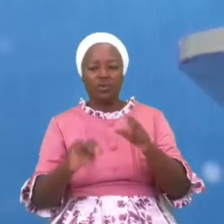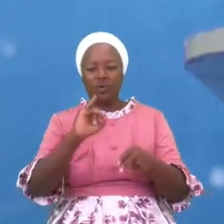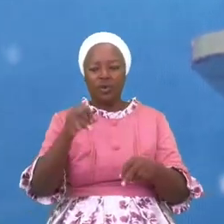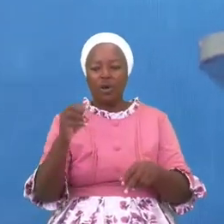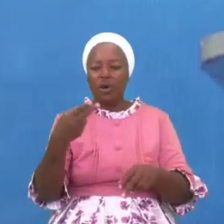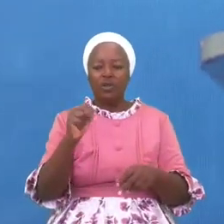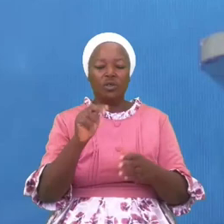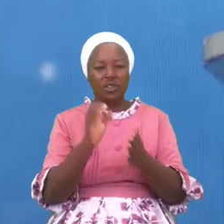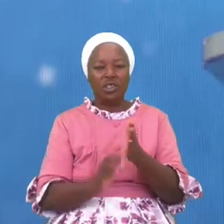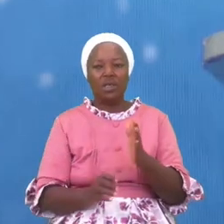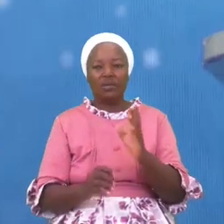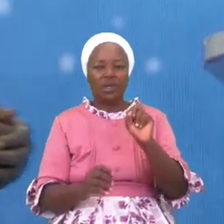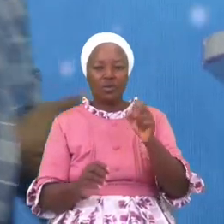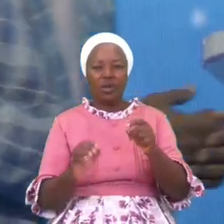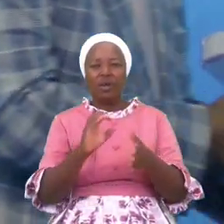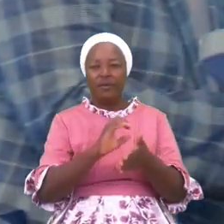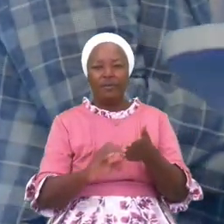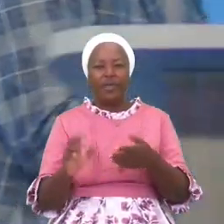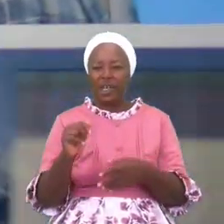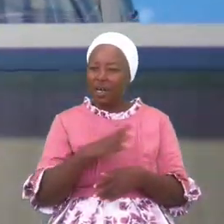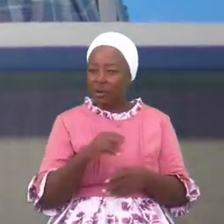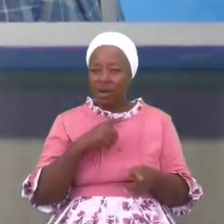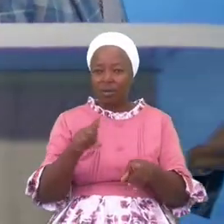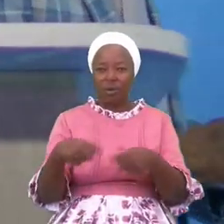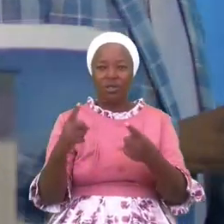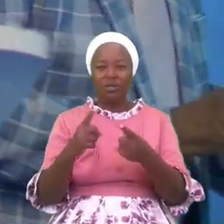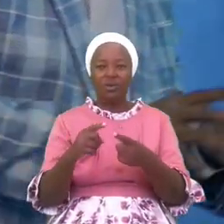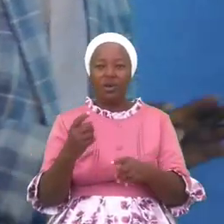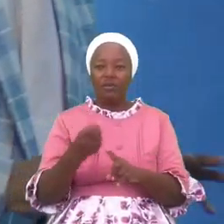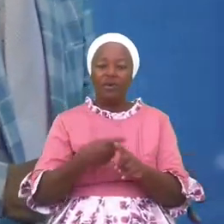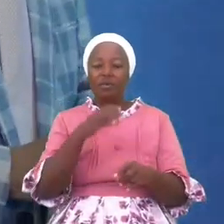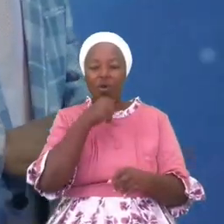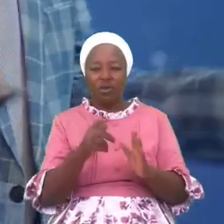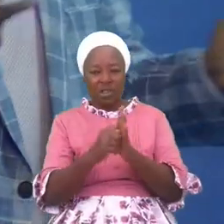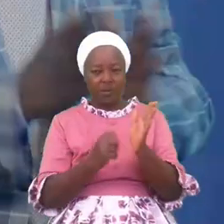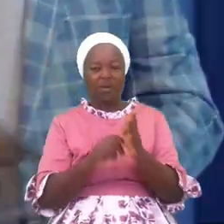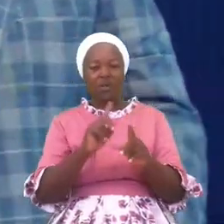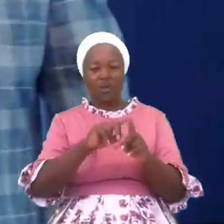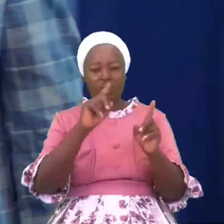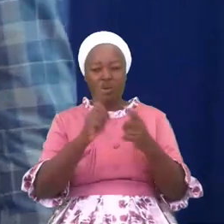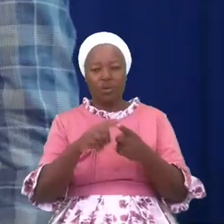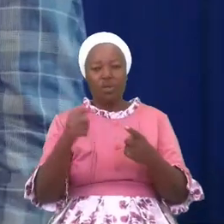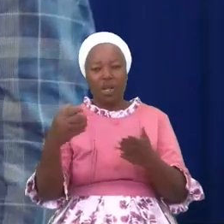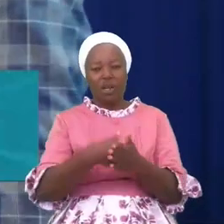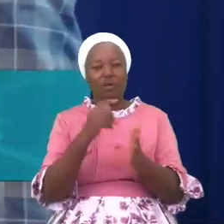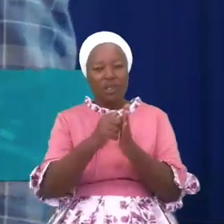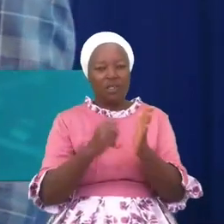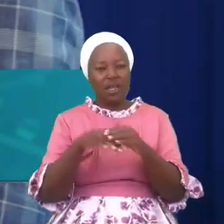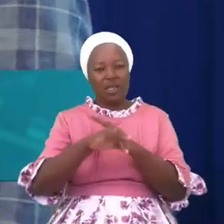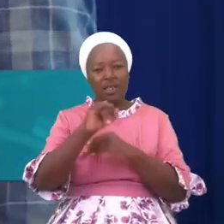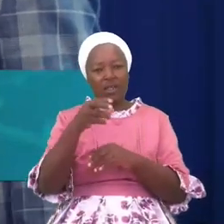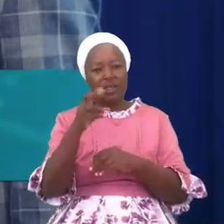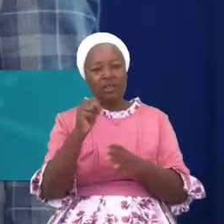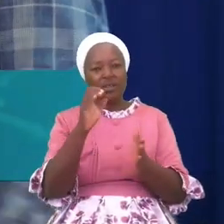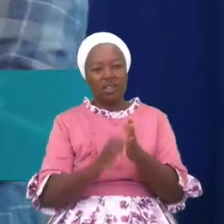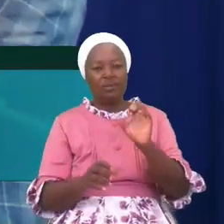we're coming to the New Testament. In John chapter 12, reading from verse 38, it says,